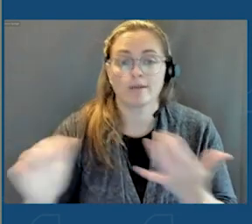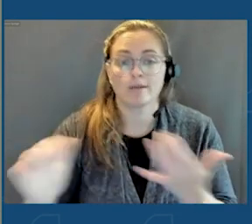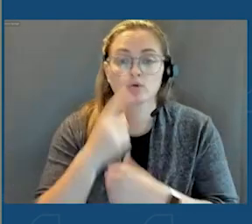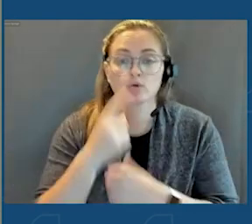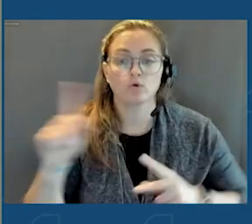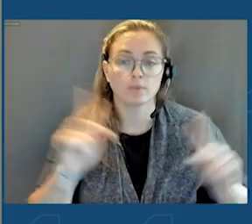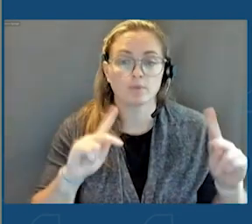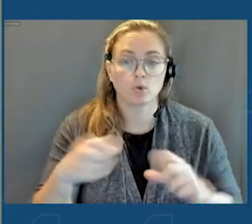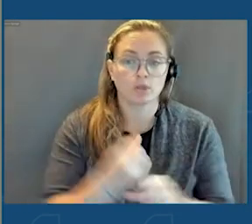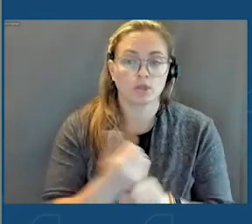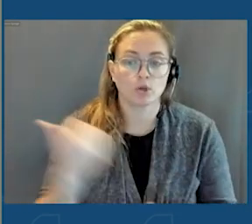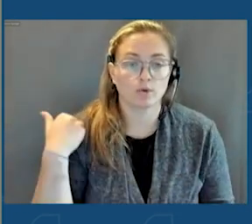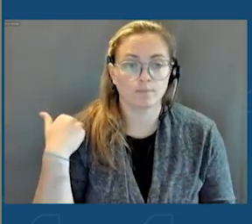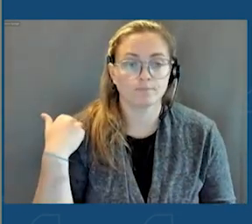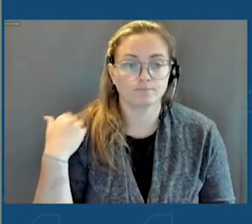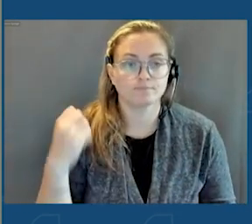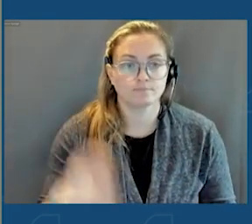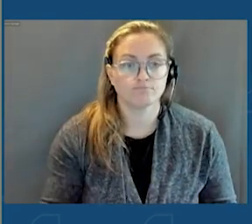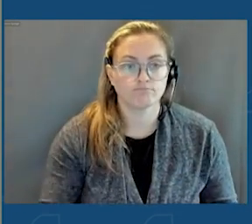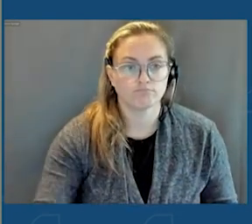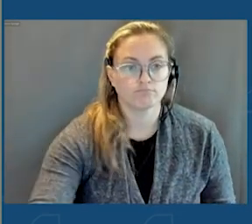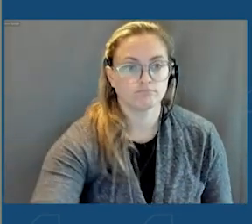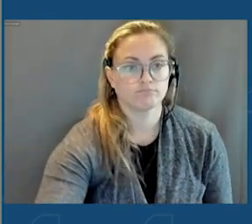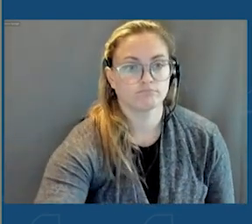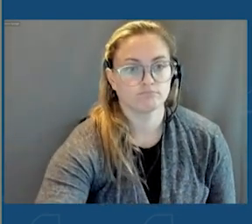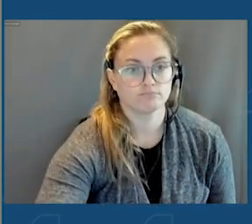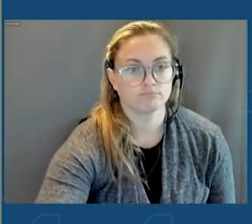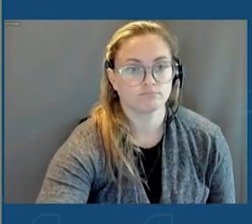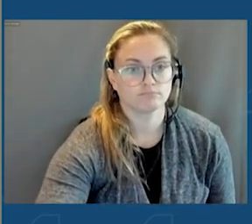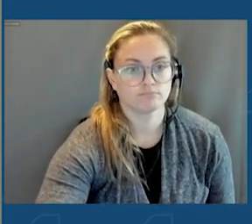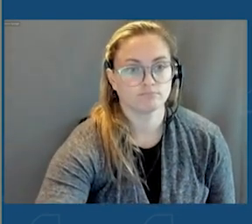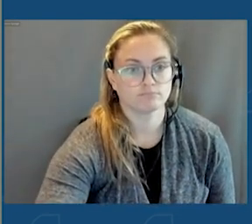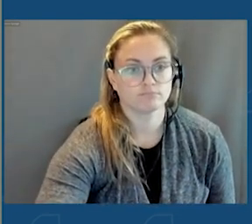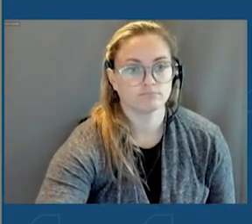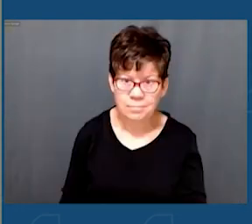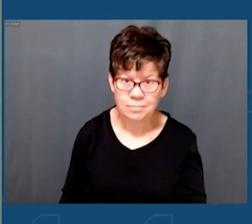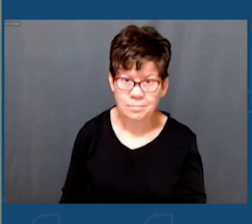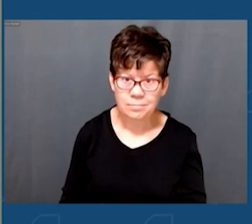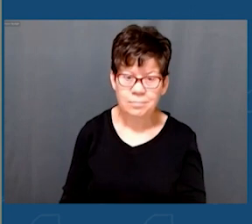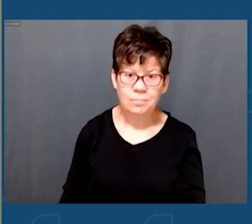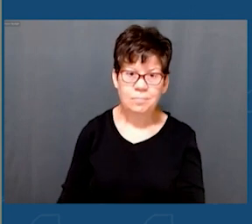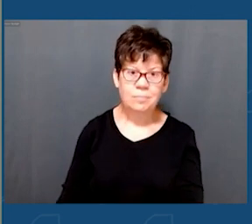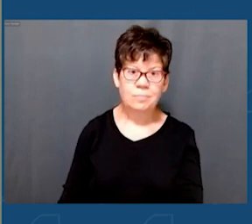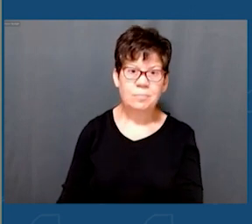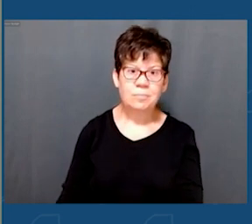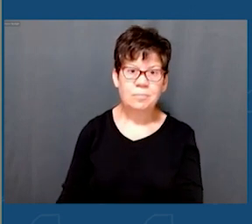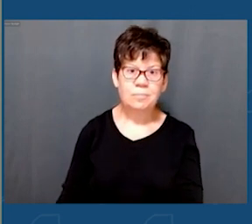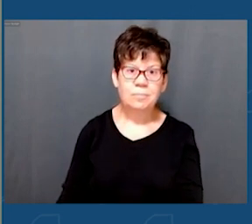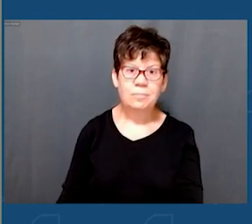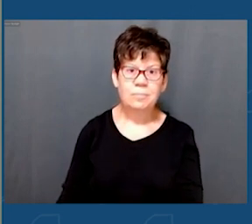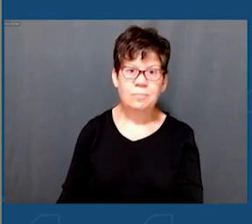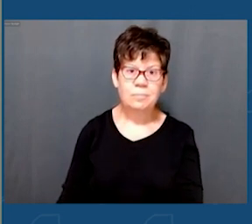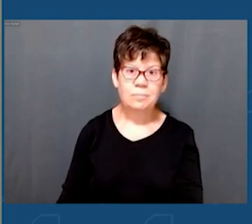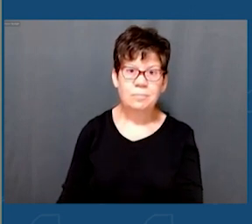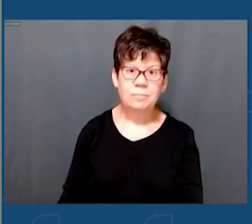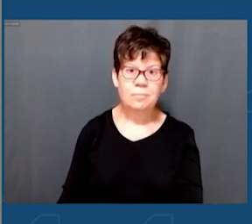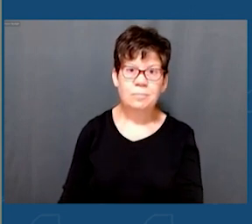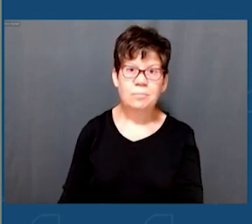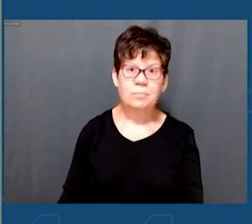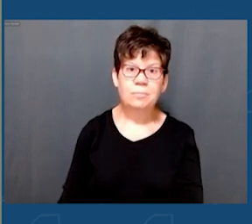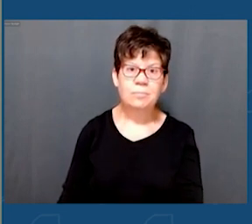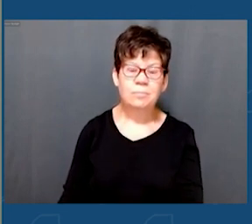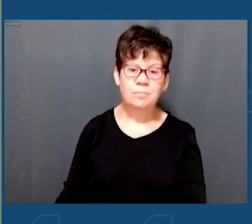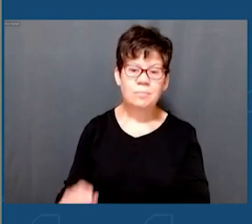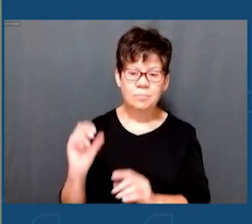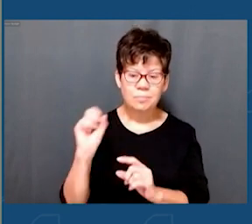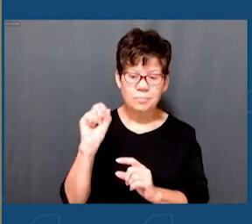year ago. Soon. So the Assembly, either today or tomorrow, they're expected to take up a bill that would bar the release of radioactive water